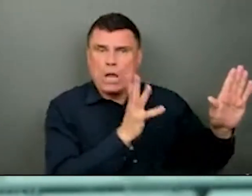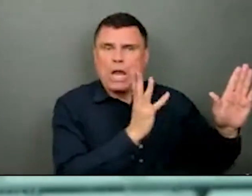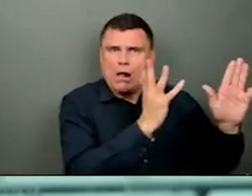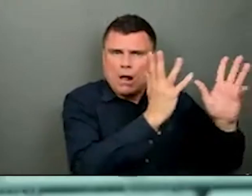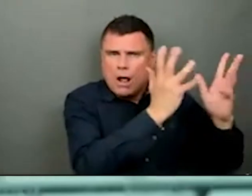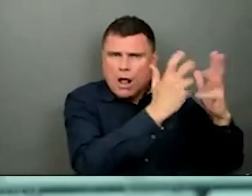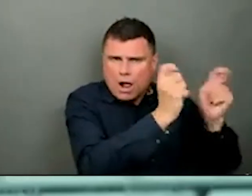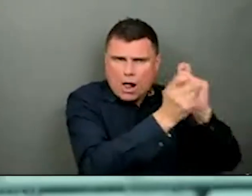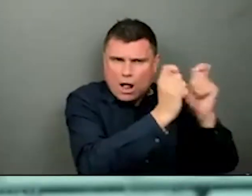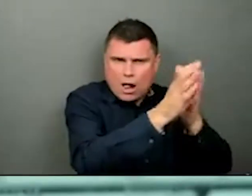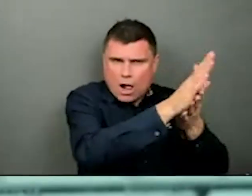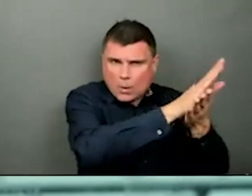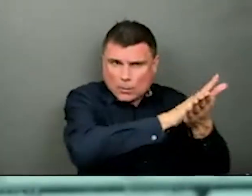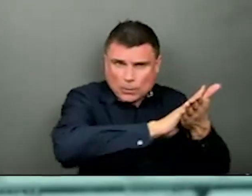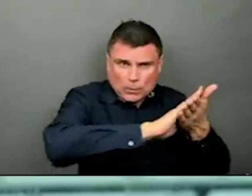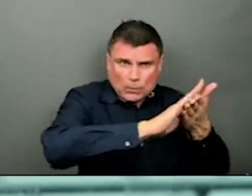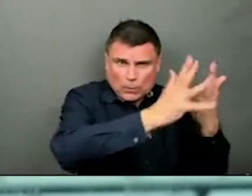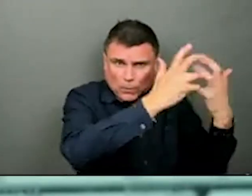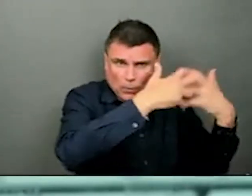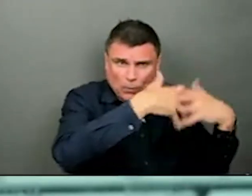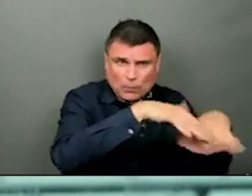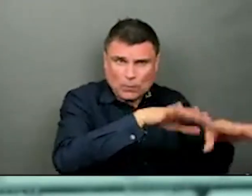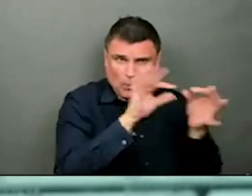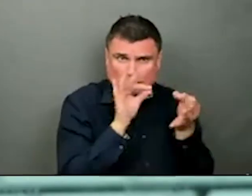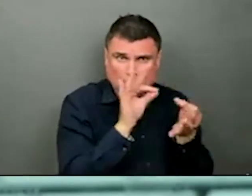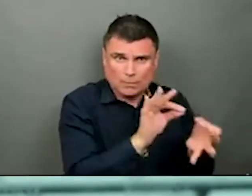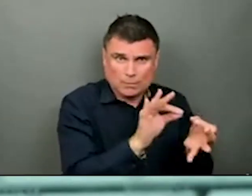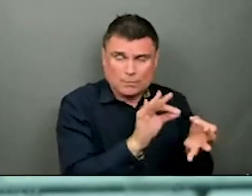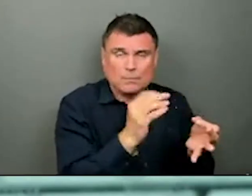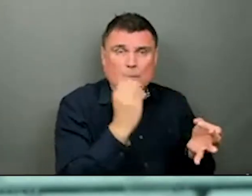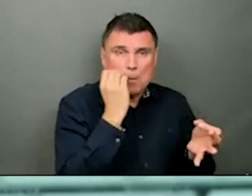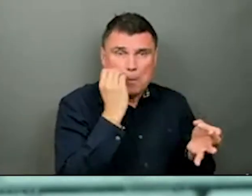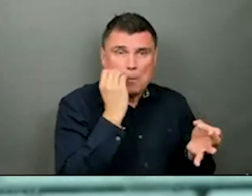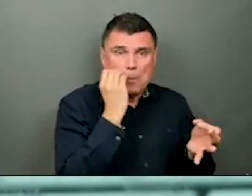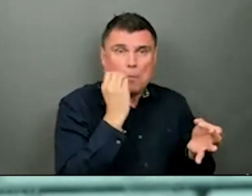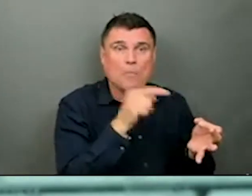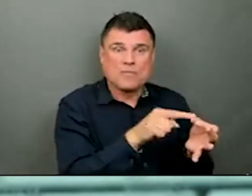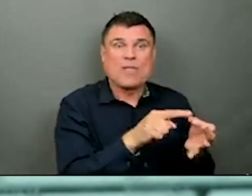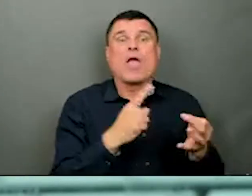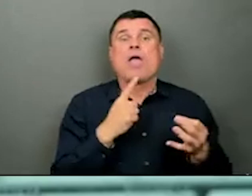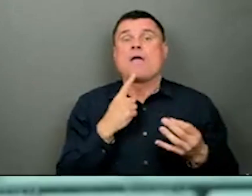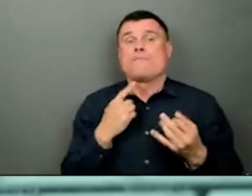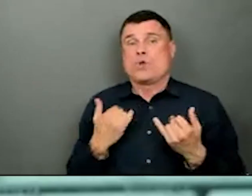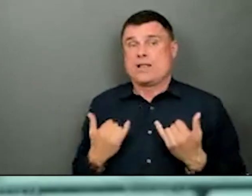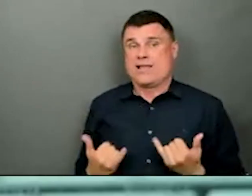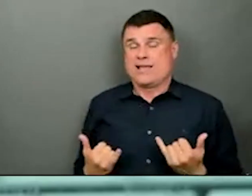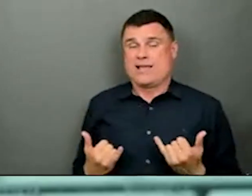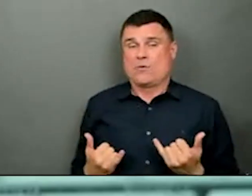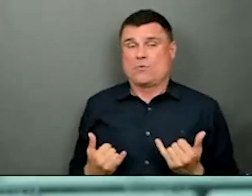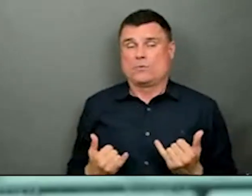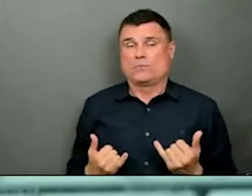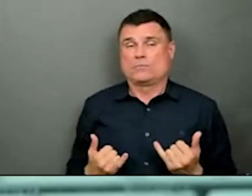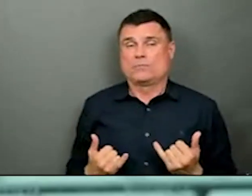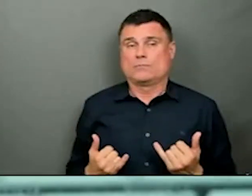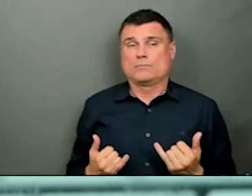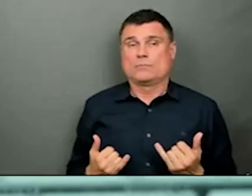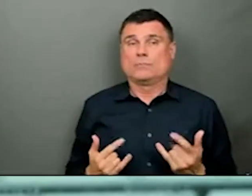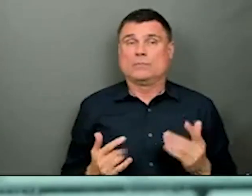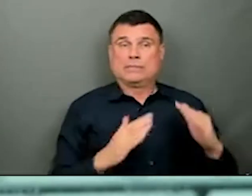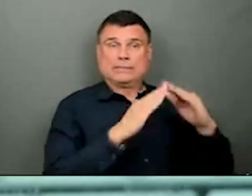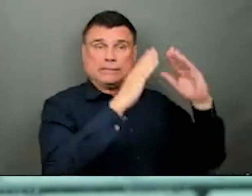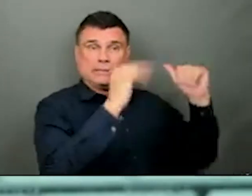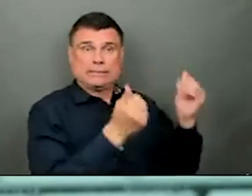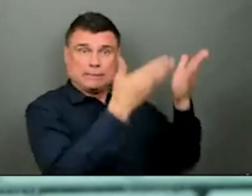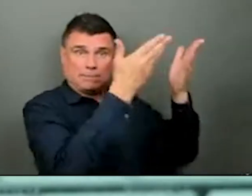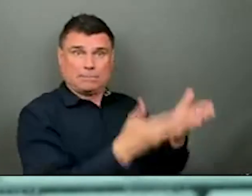flags when you're at about 13 weeks so that we can make sure people get booked for their appointment before the 4-month second dose